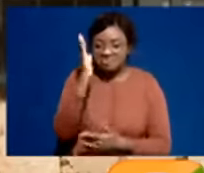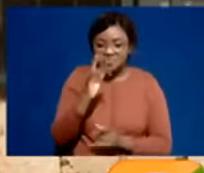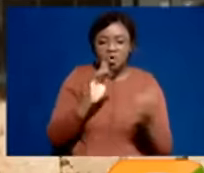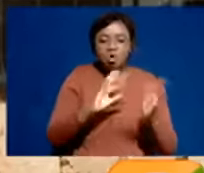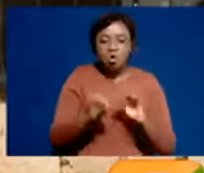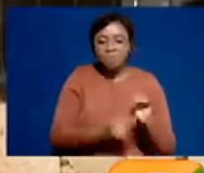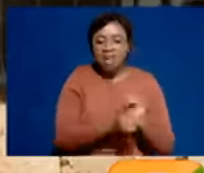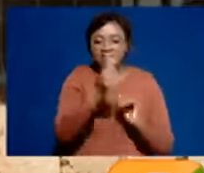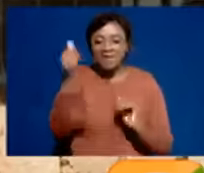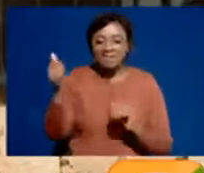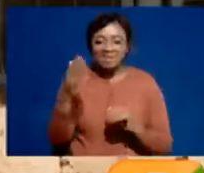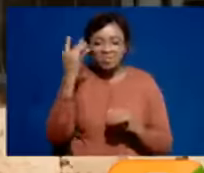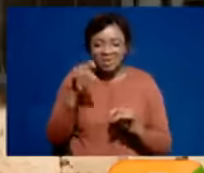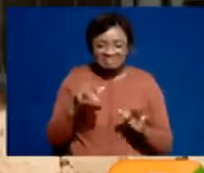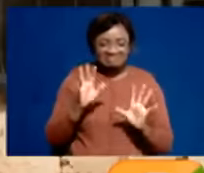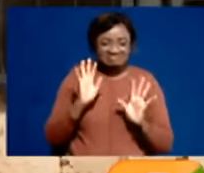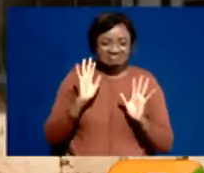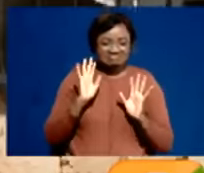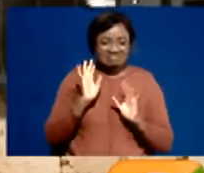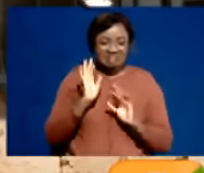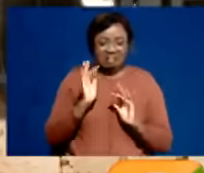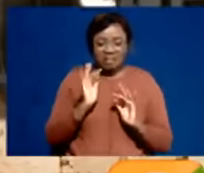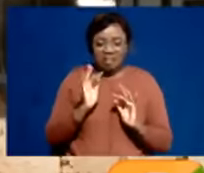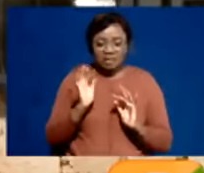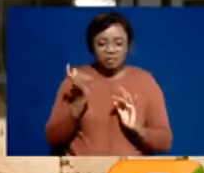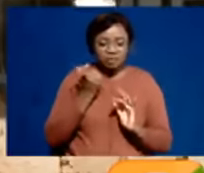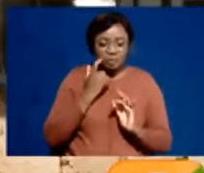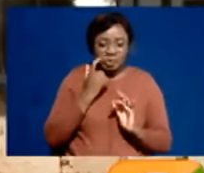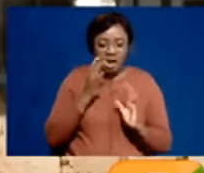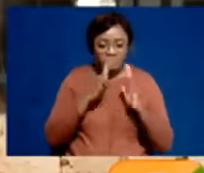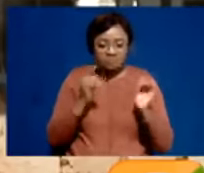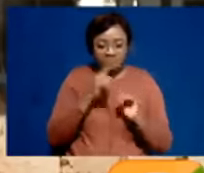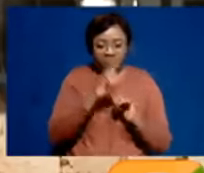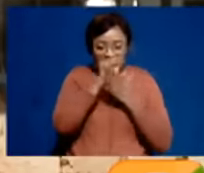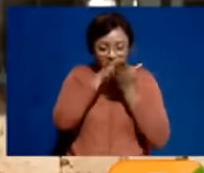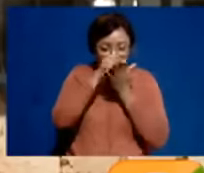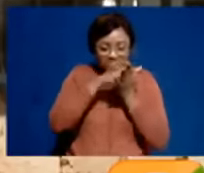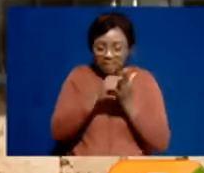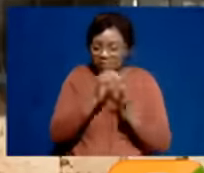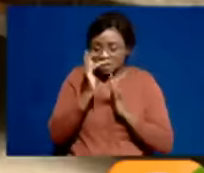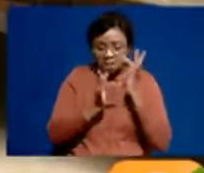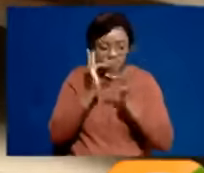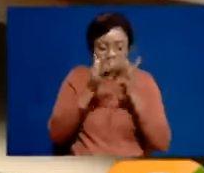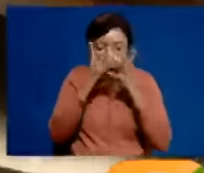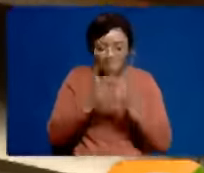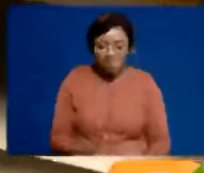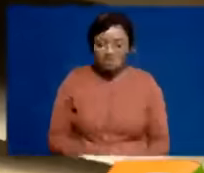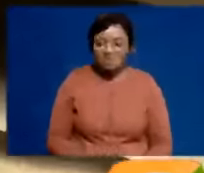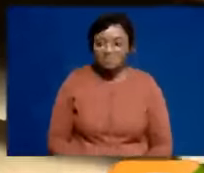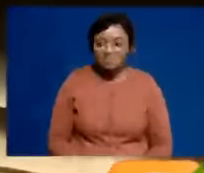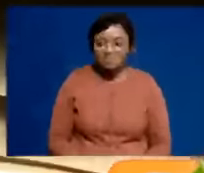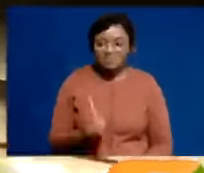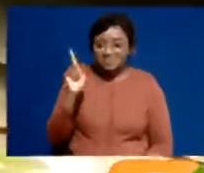whereby you find the sty of the pigs itself, it will not make you stay next to a pig farm. Paul has